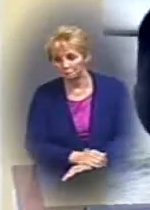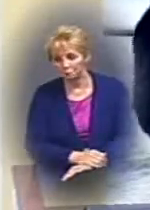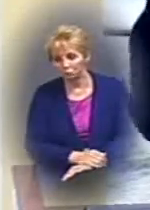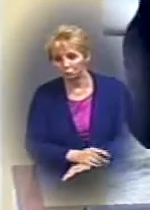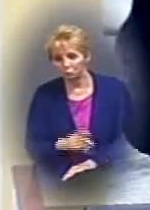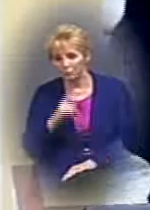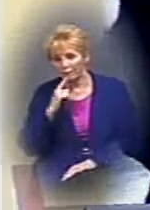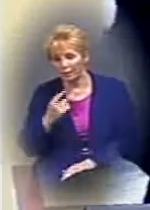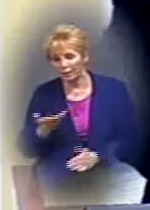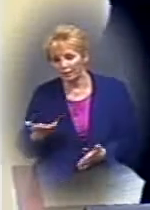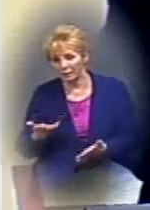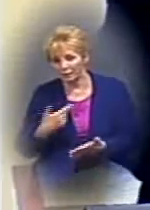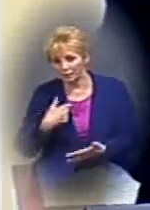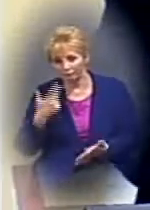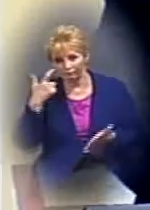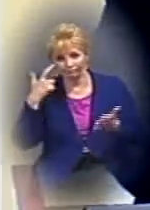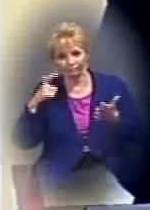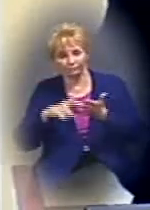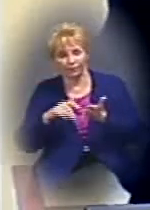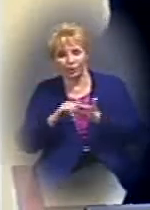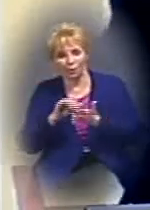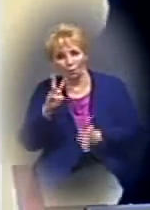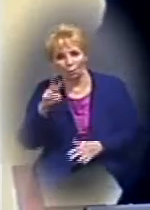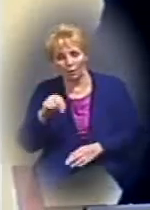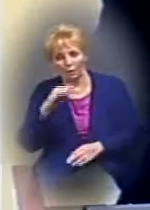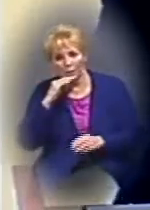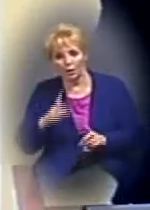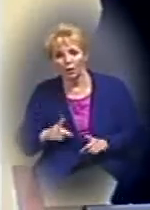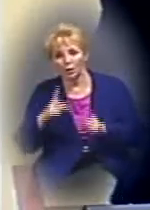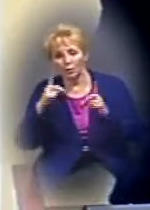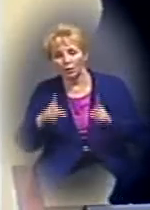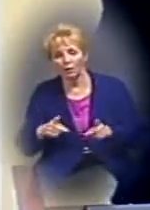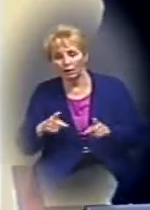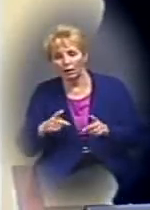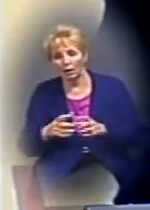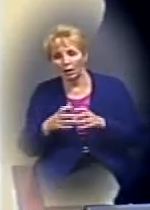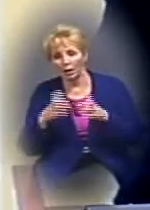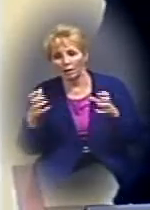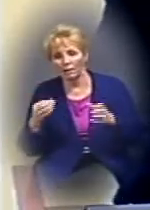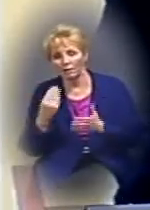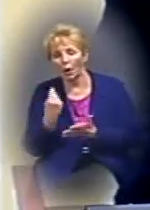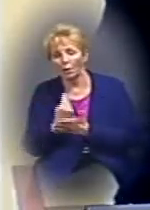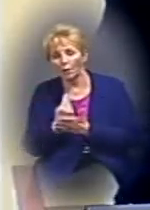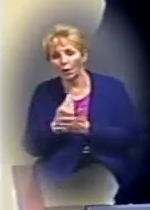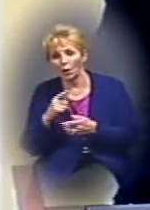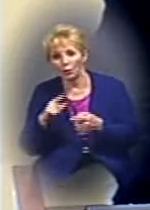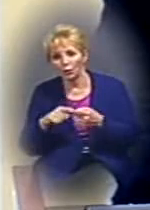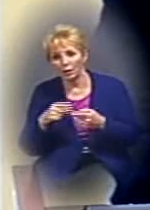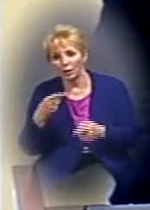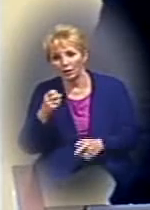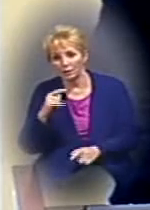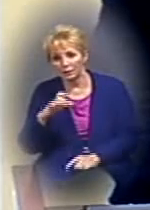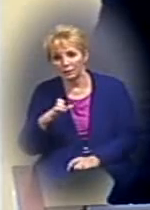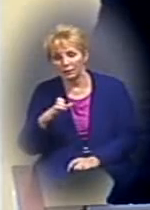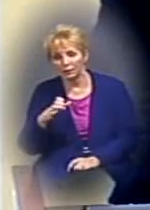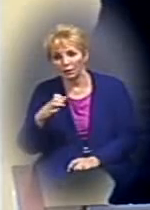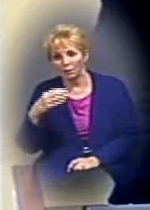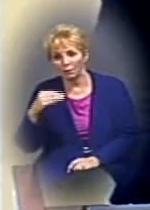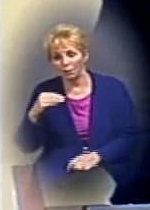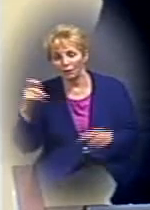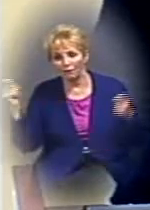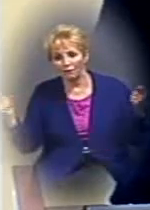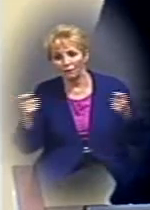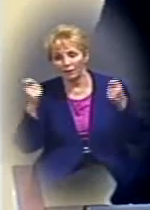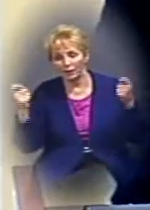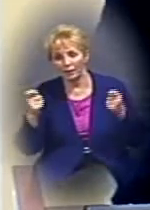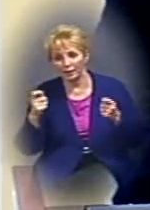It has been brought to my attention that Walmart is going to donate a substantial amount of money to the historic Morganton Festival,